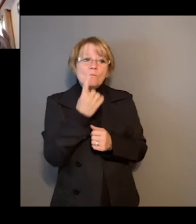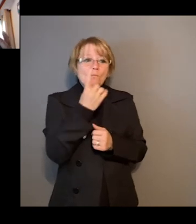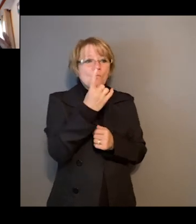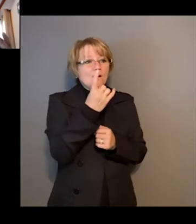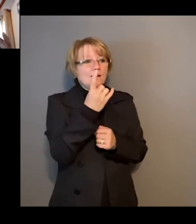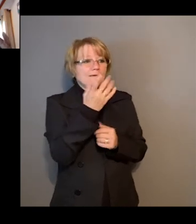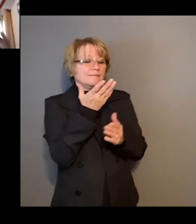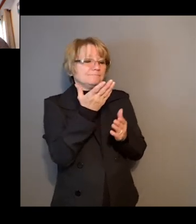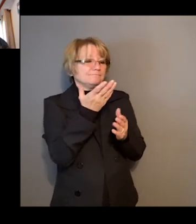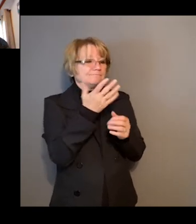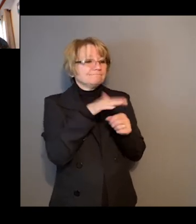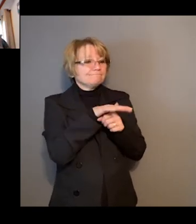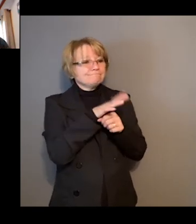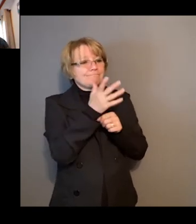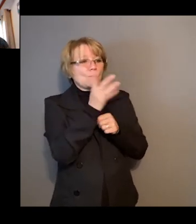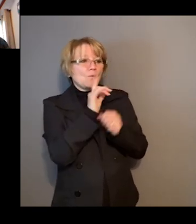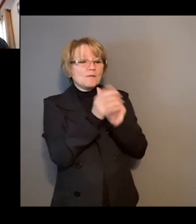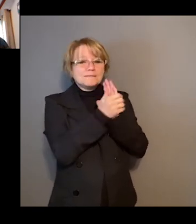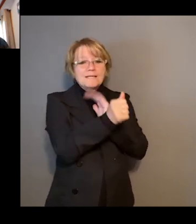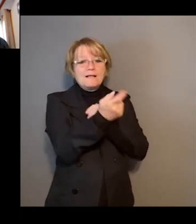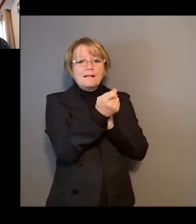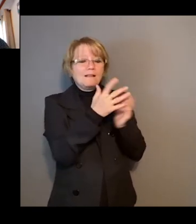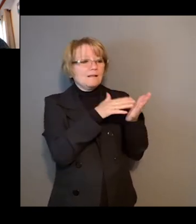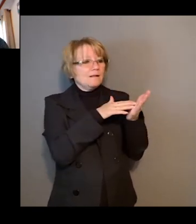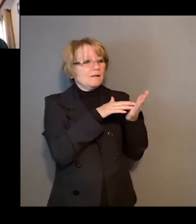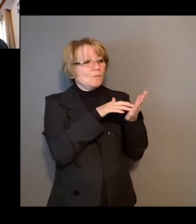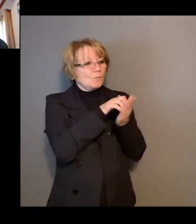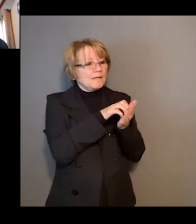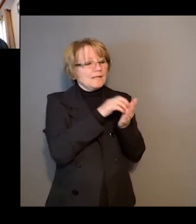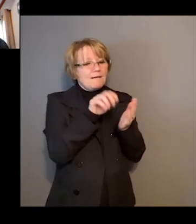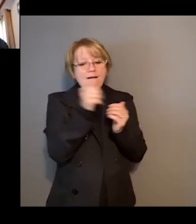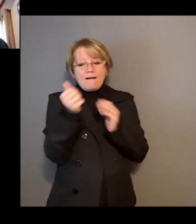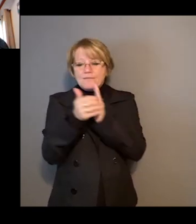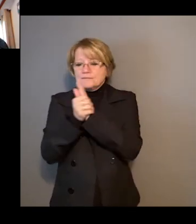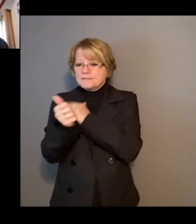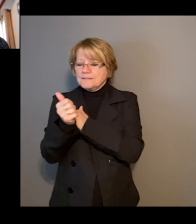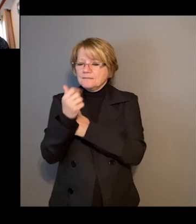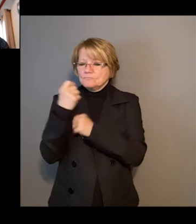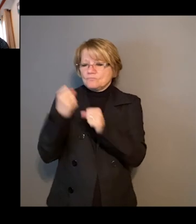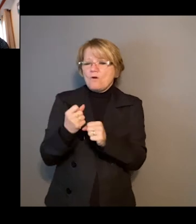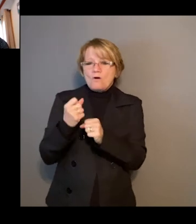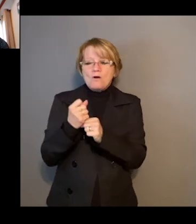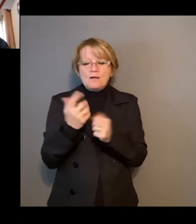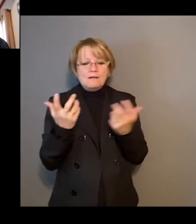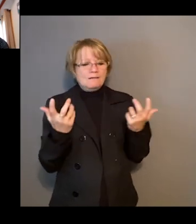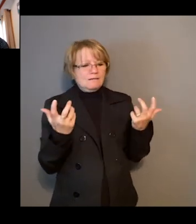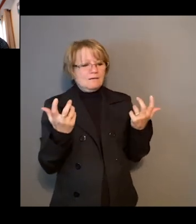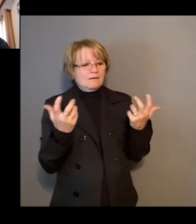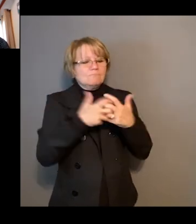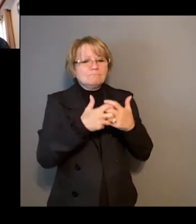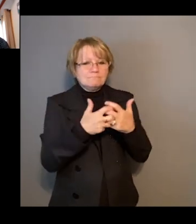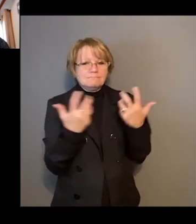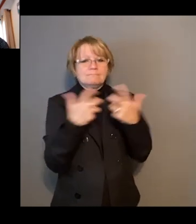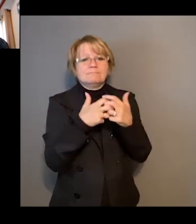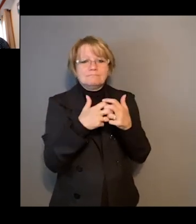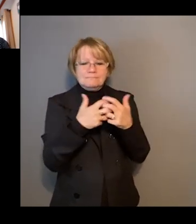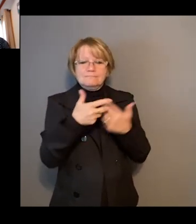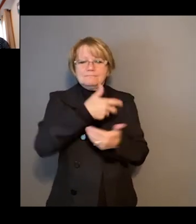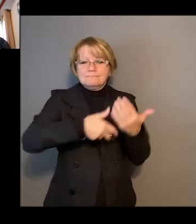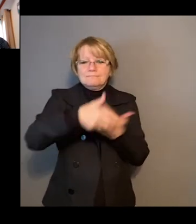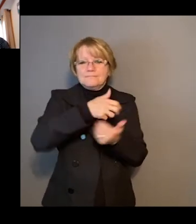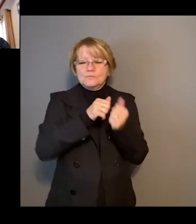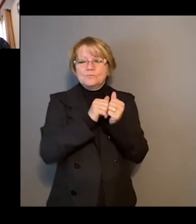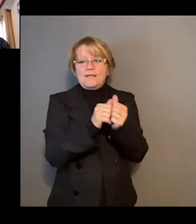really focusing, you're gonna get there and make that gear come together. And just understand too, kind of